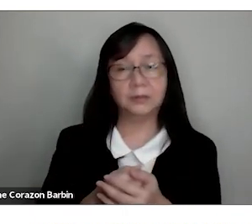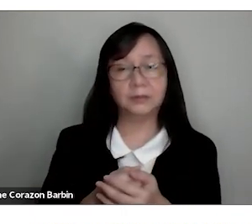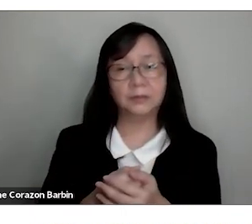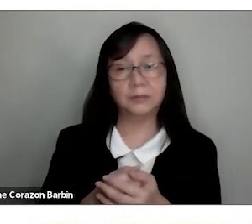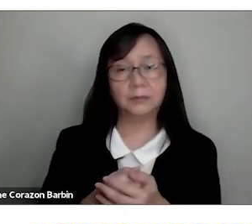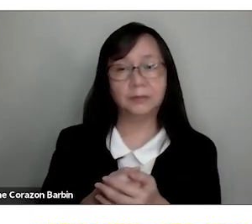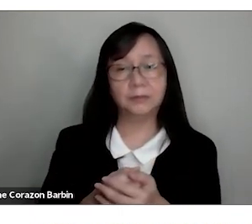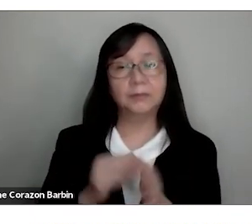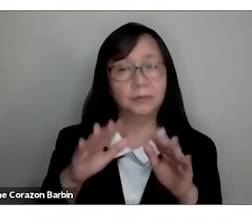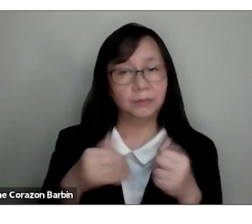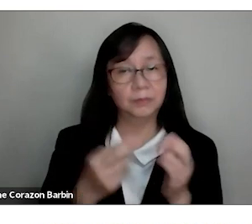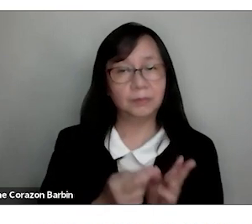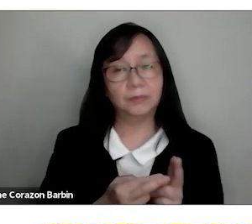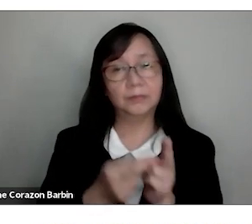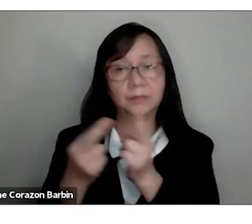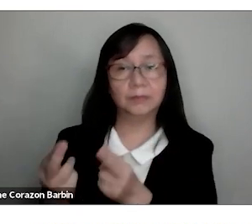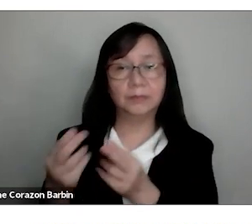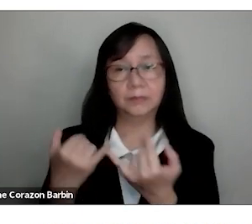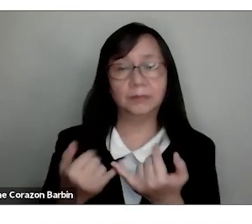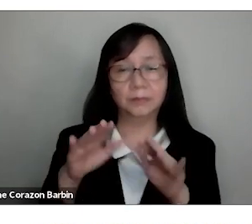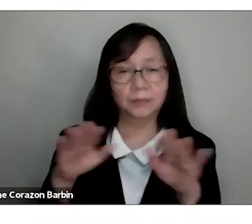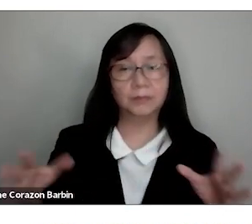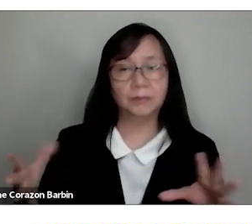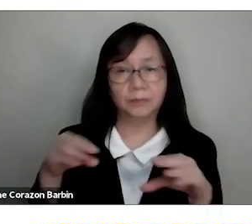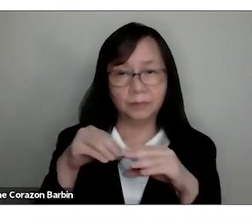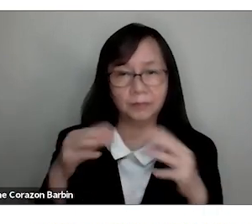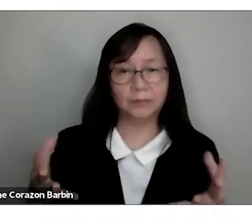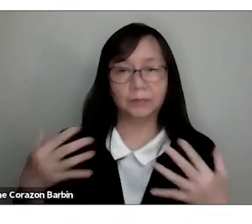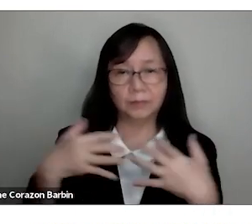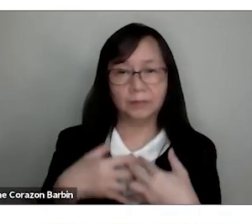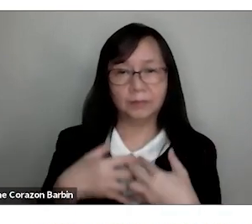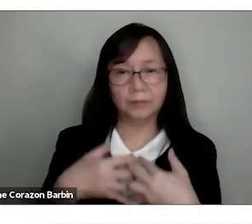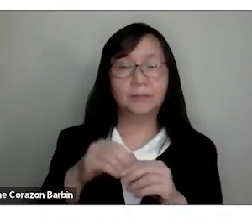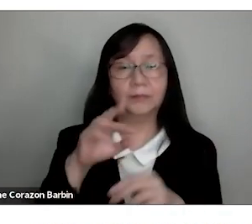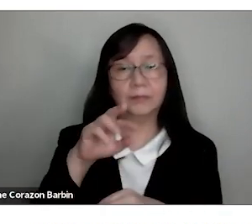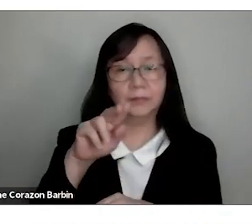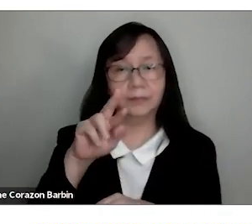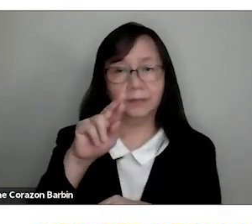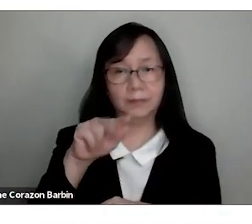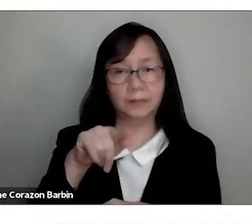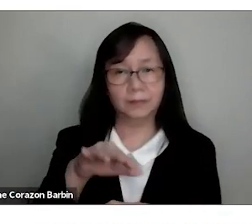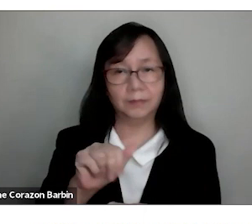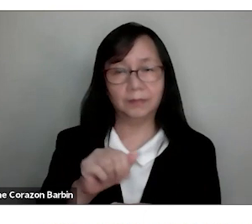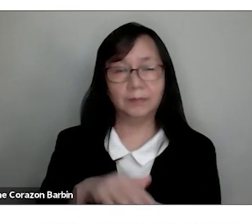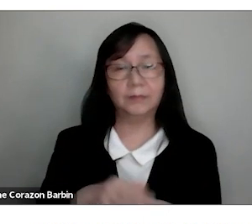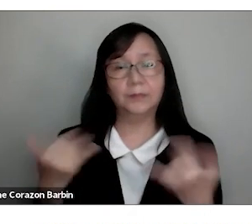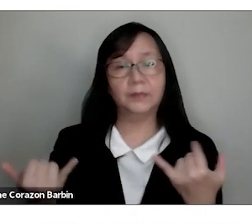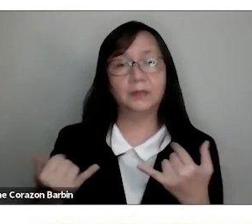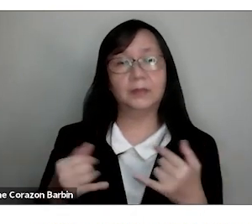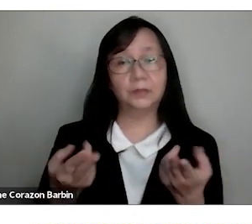how the recommendations of children are incorporated in the RPA. And next, the results.